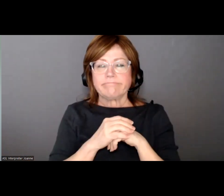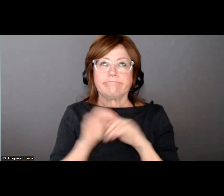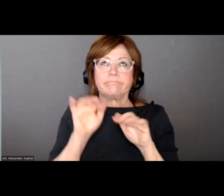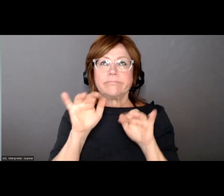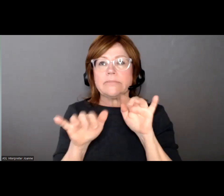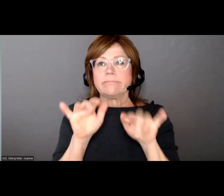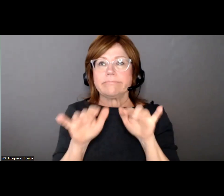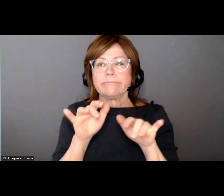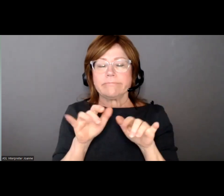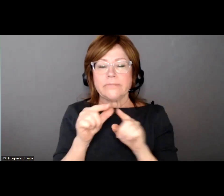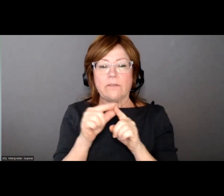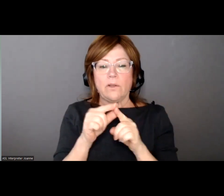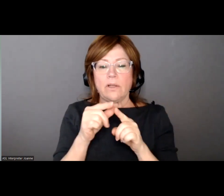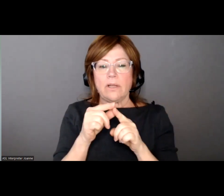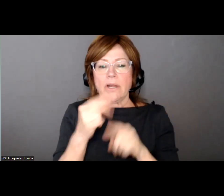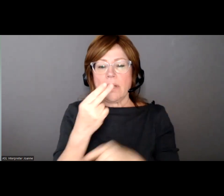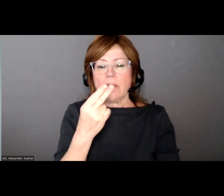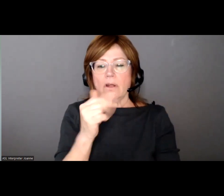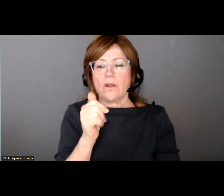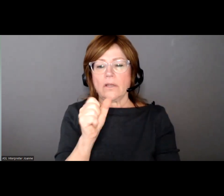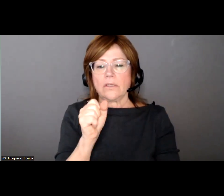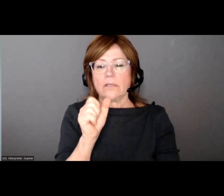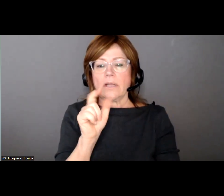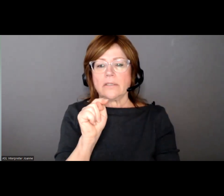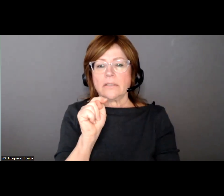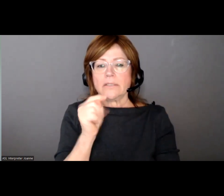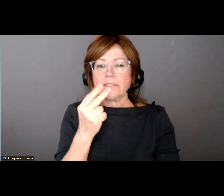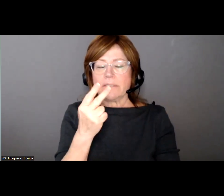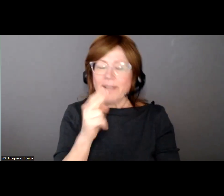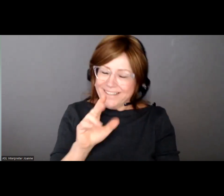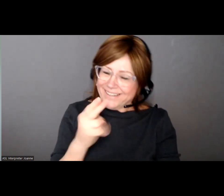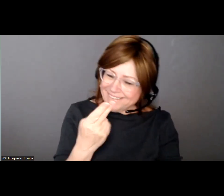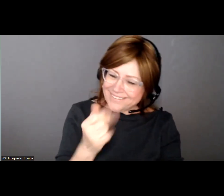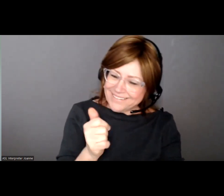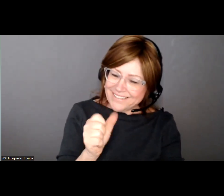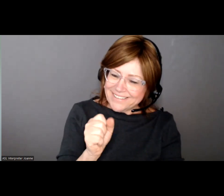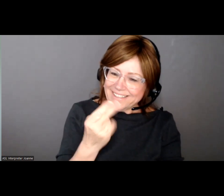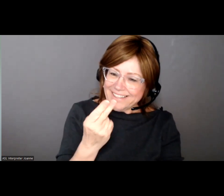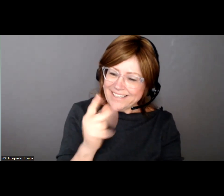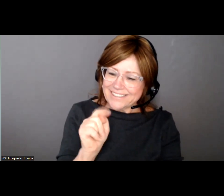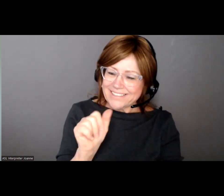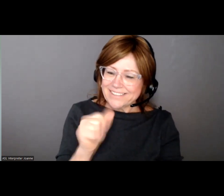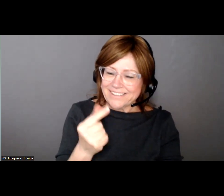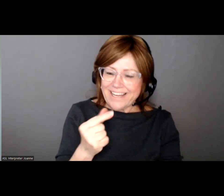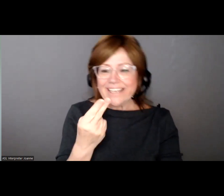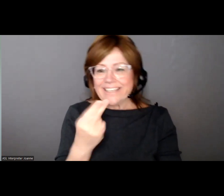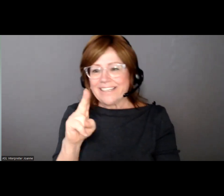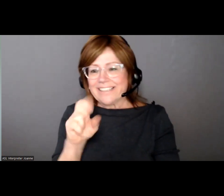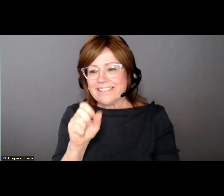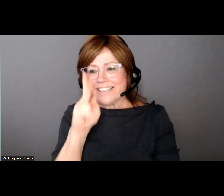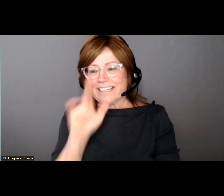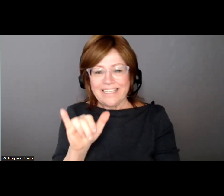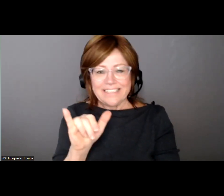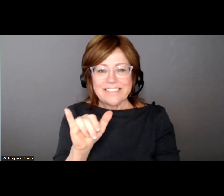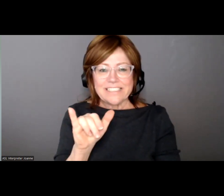the word hashtag Husky if you're looking up for a dog, and then it would show you